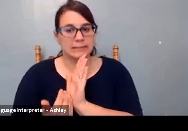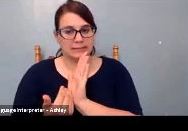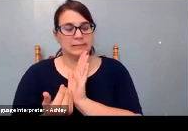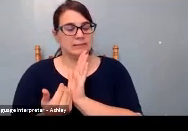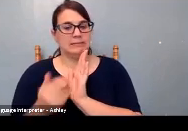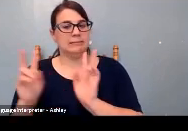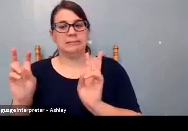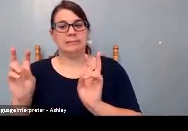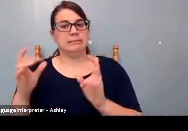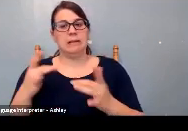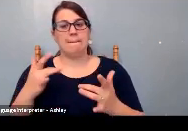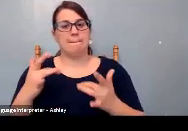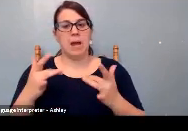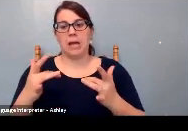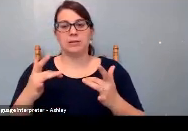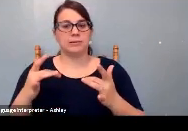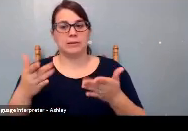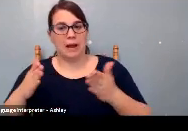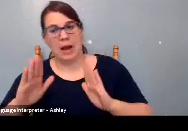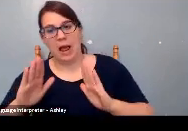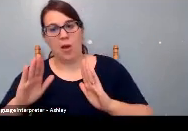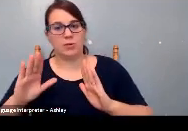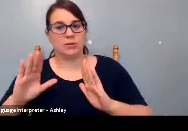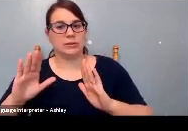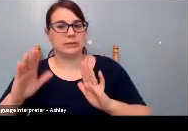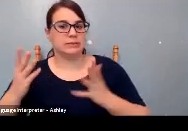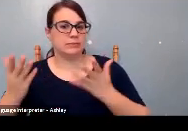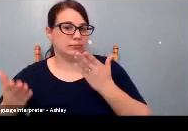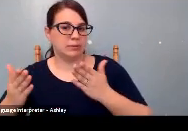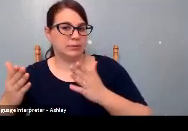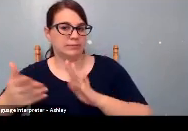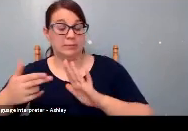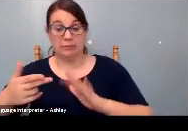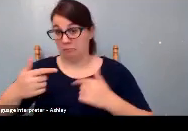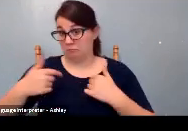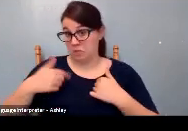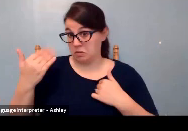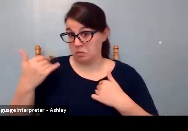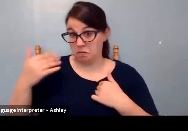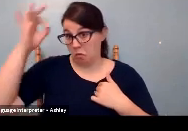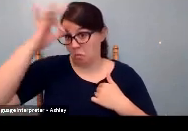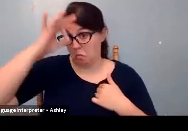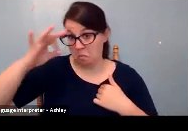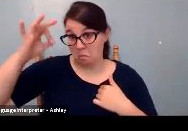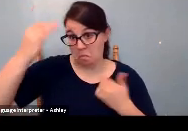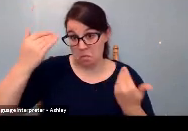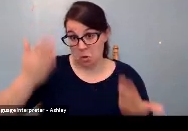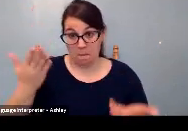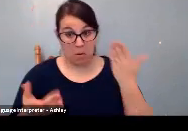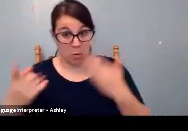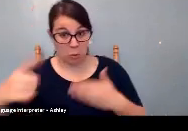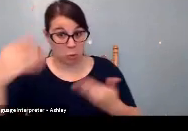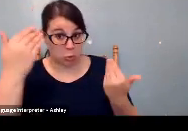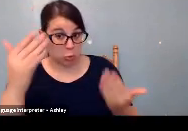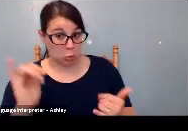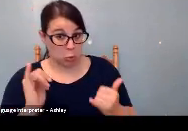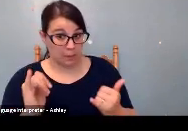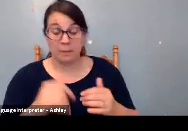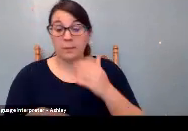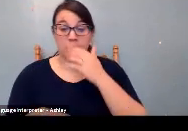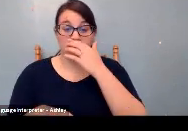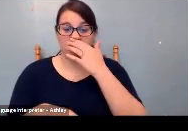compassionate allowances condition. And you may not know this, I didn't know this before. Primarily, you're going to see